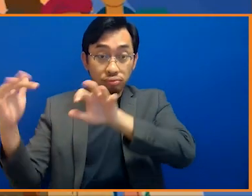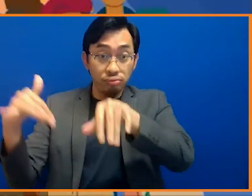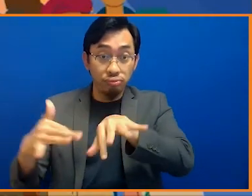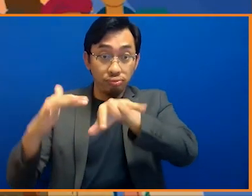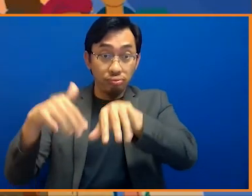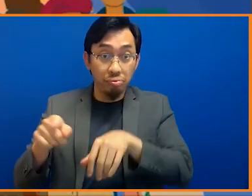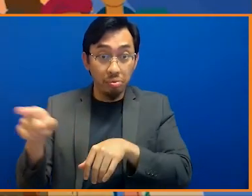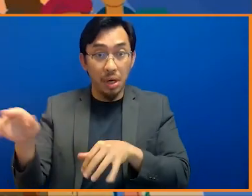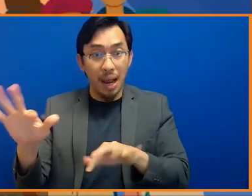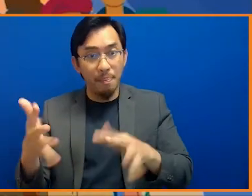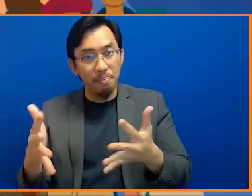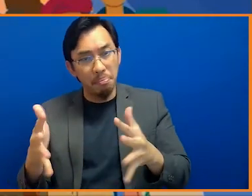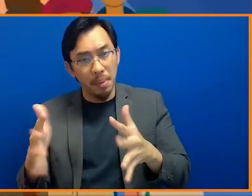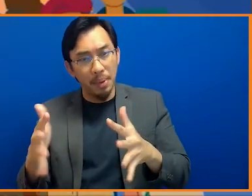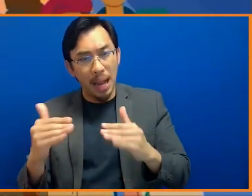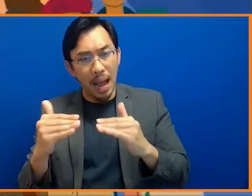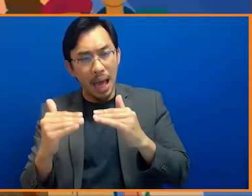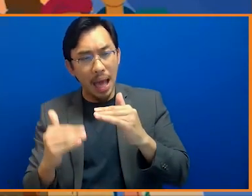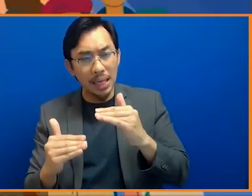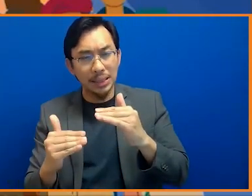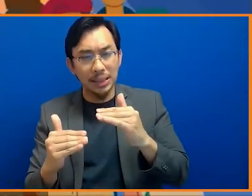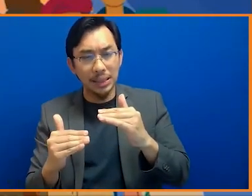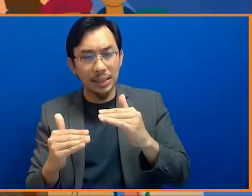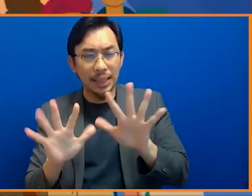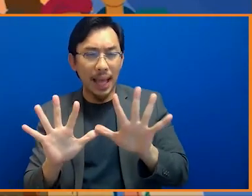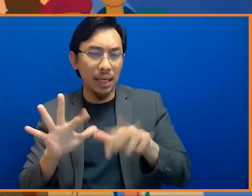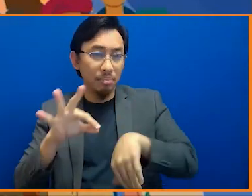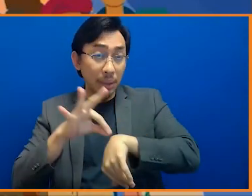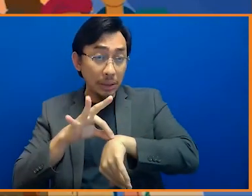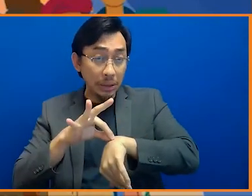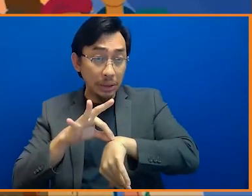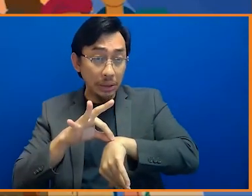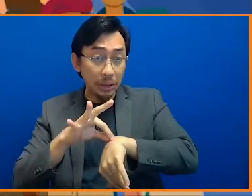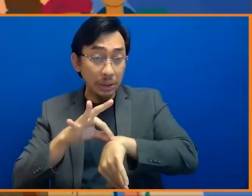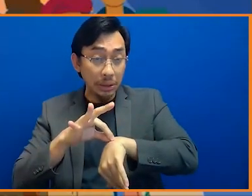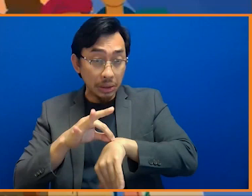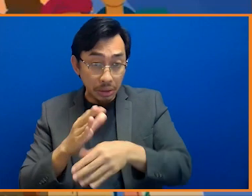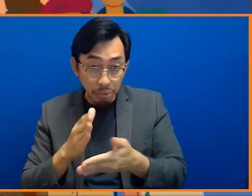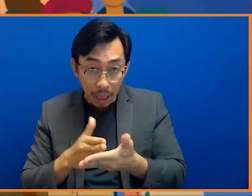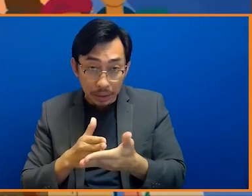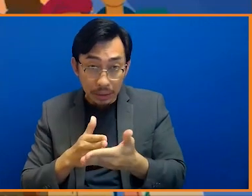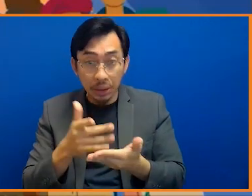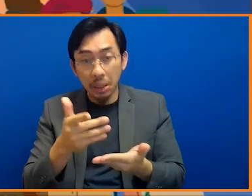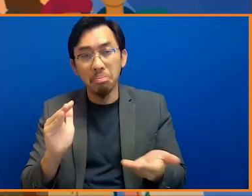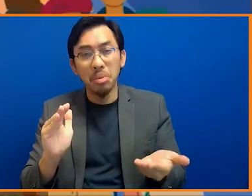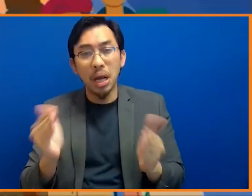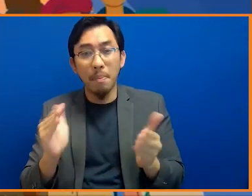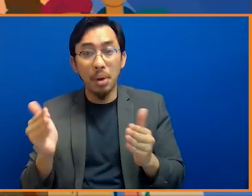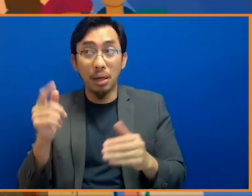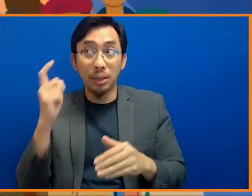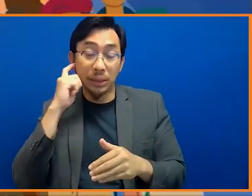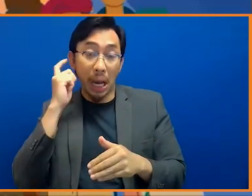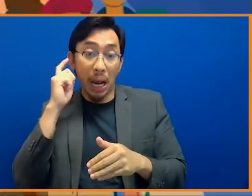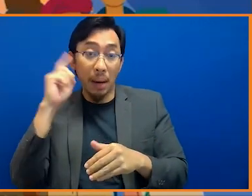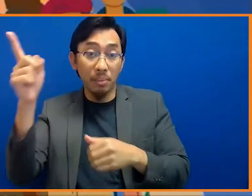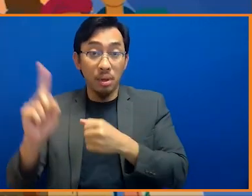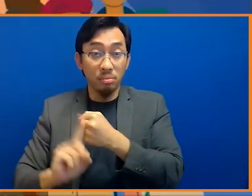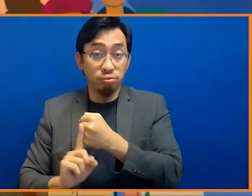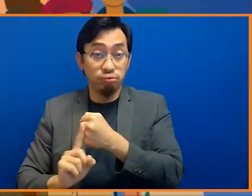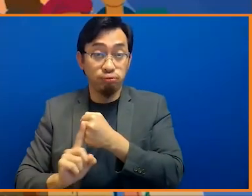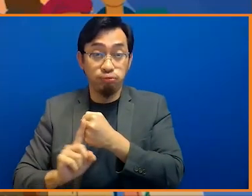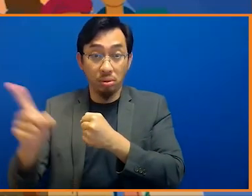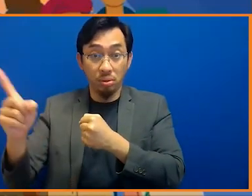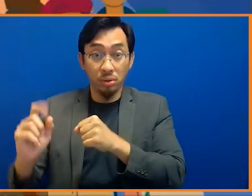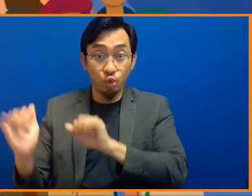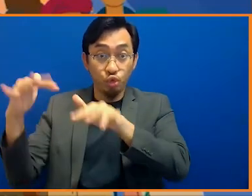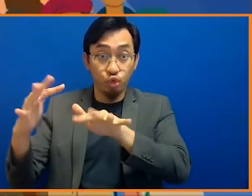the tsunami probably less than 10 minutes, right? And compared to if you receive a tsunami